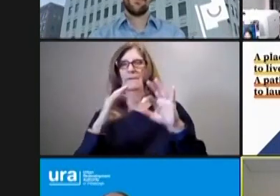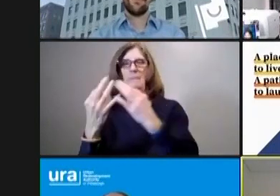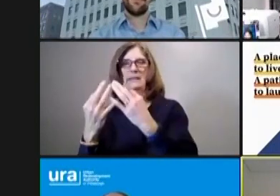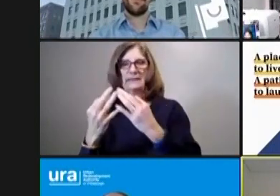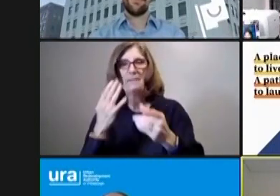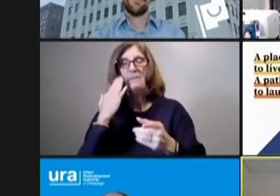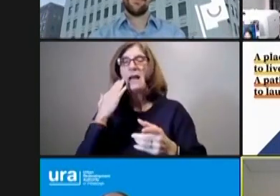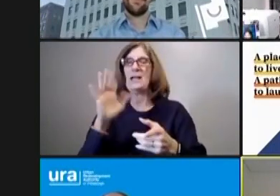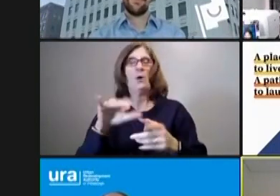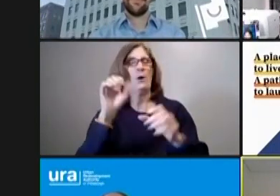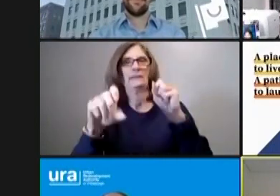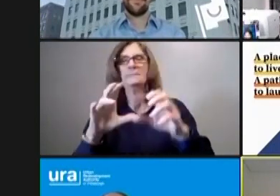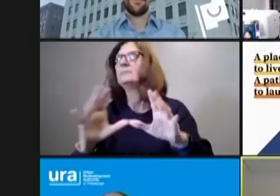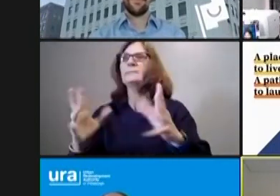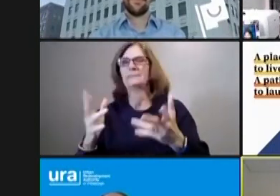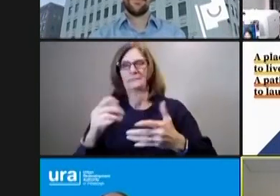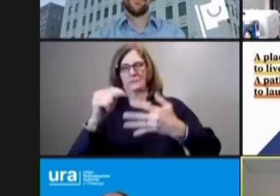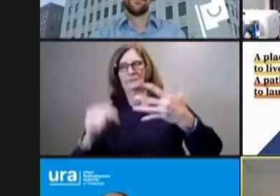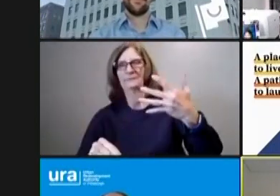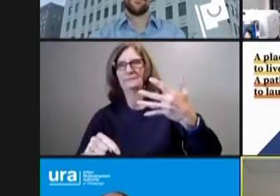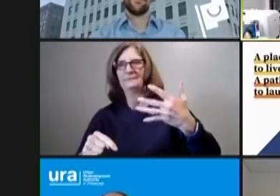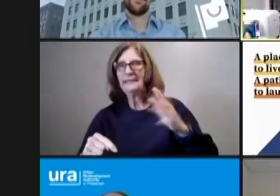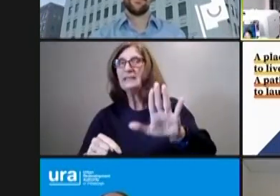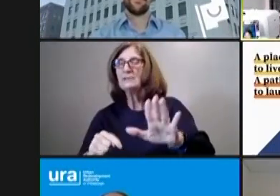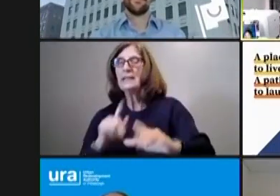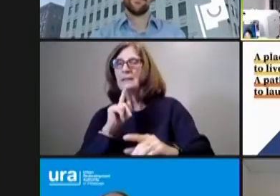throwing a lot at you at once and it's quite complicated.